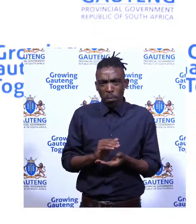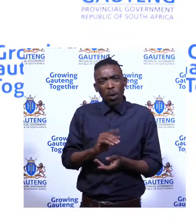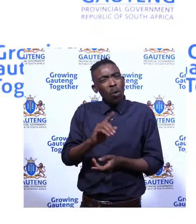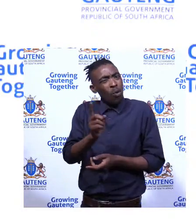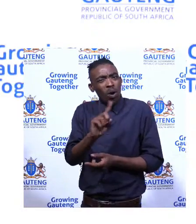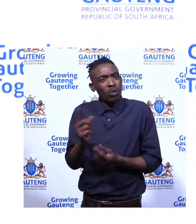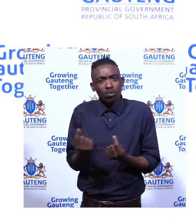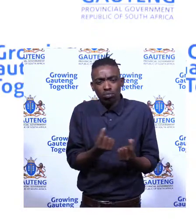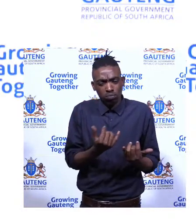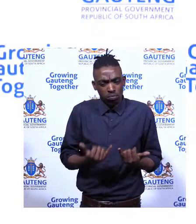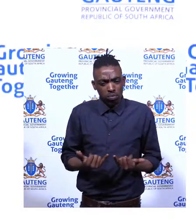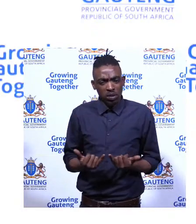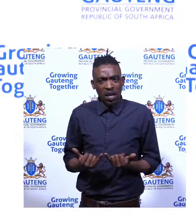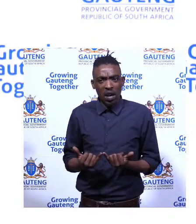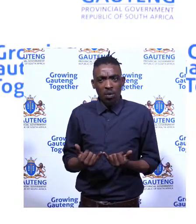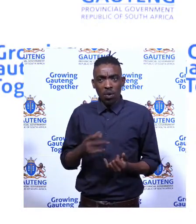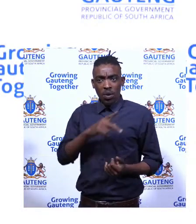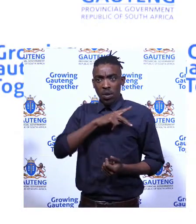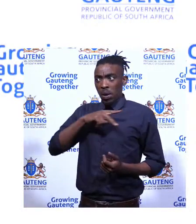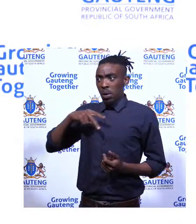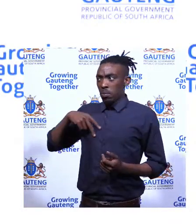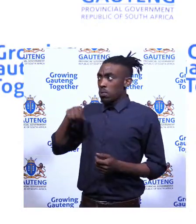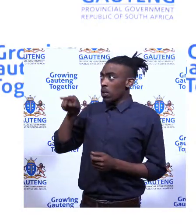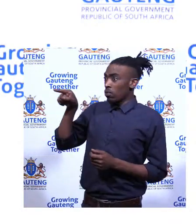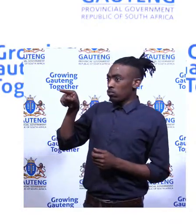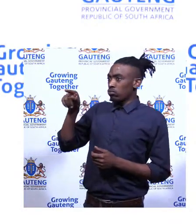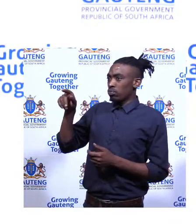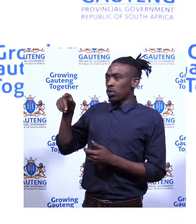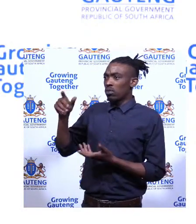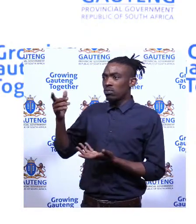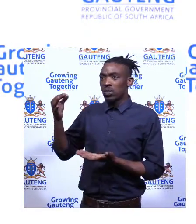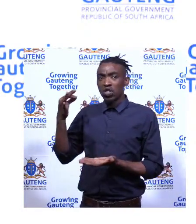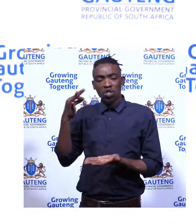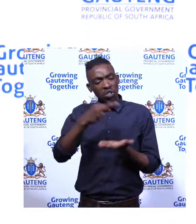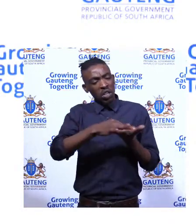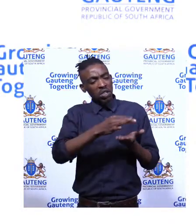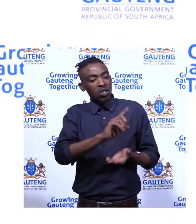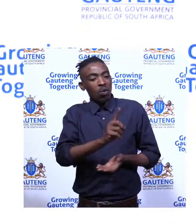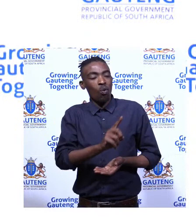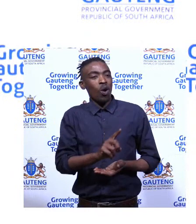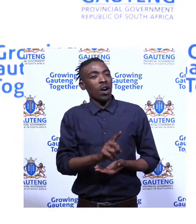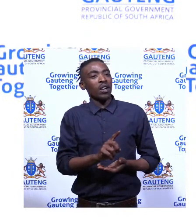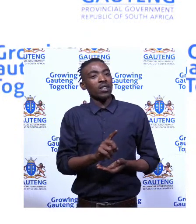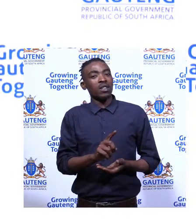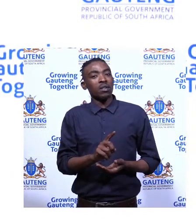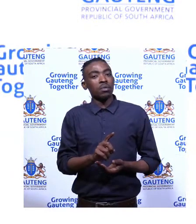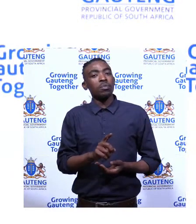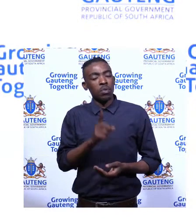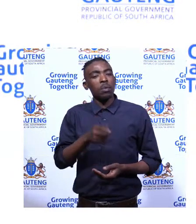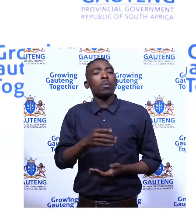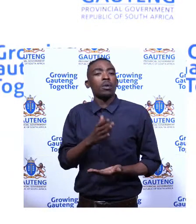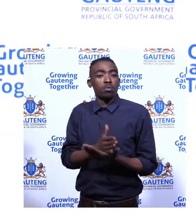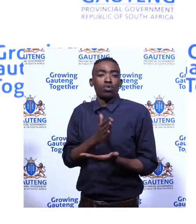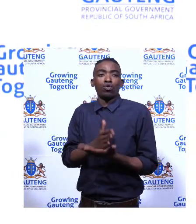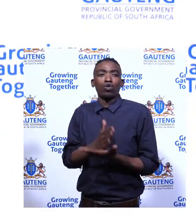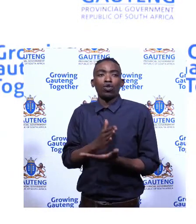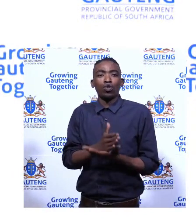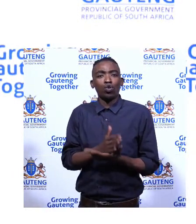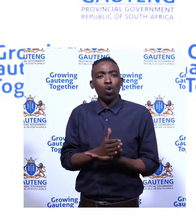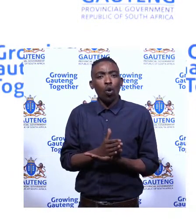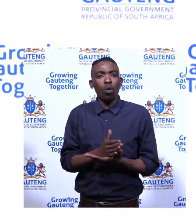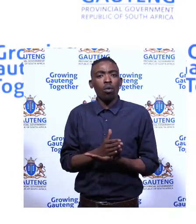that the Premier will be recommending? The critical discussion is also going to be, how do we ensure that we